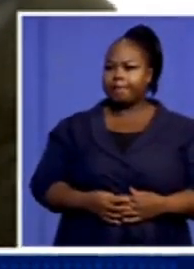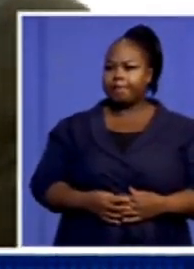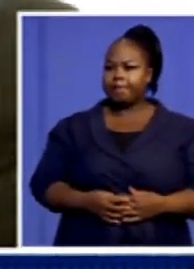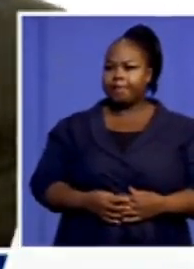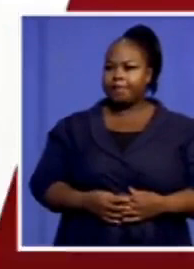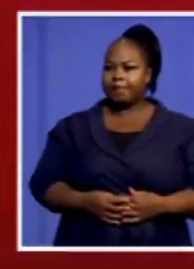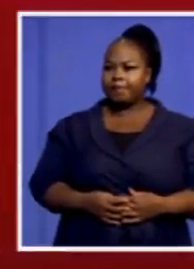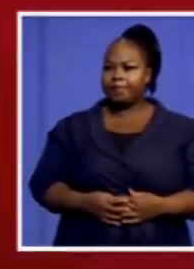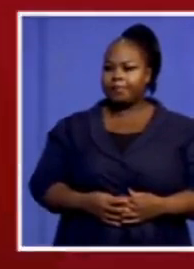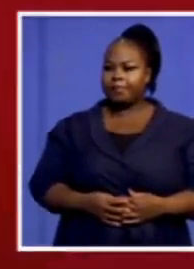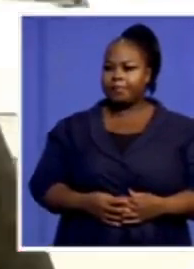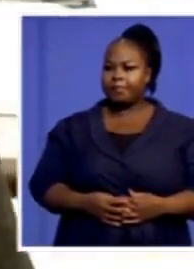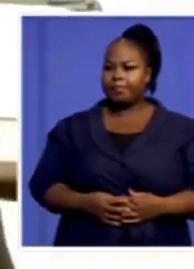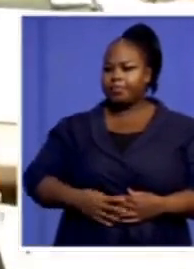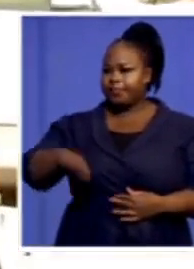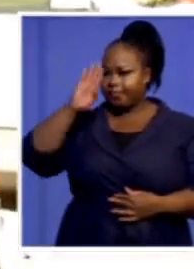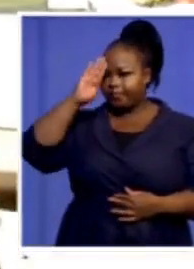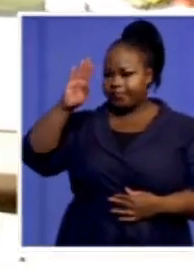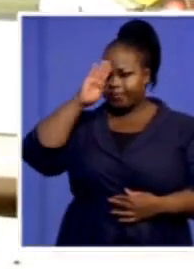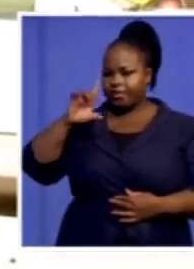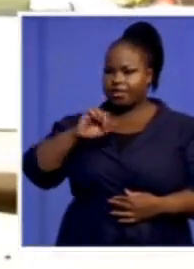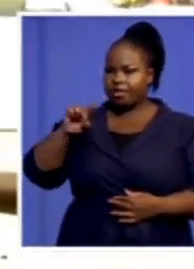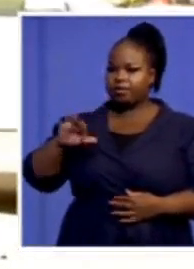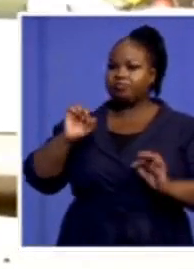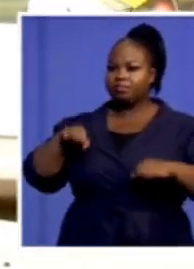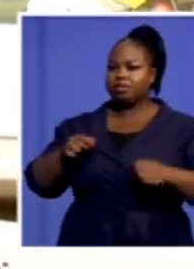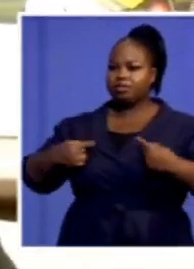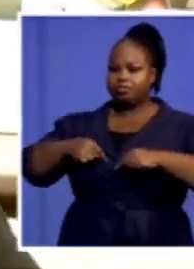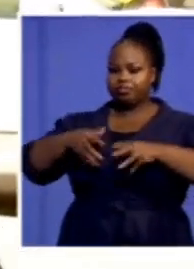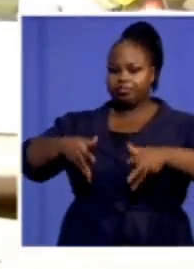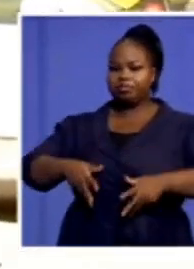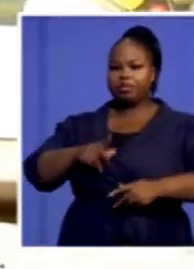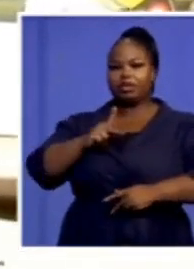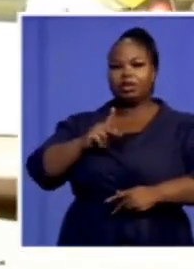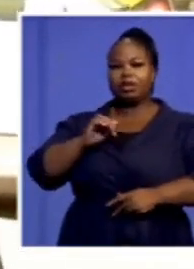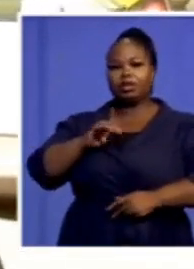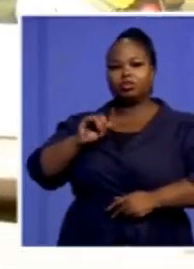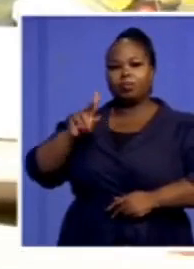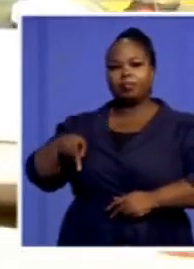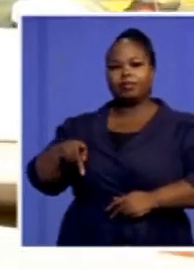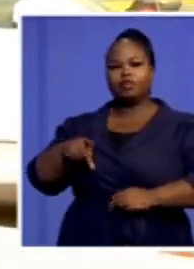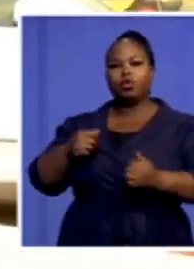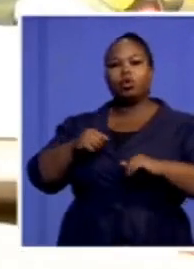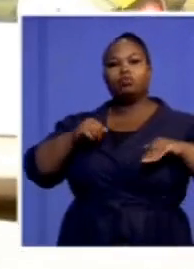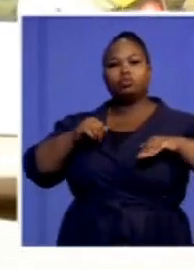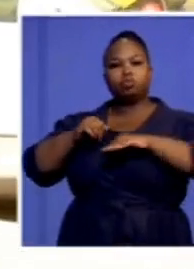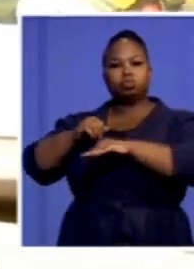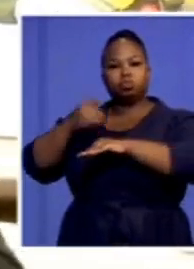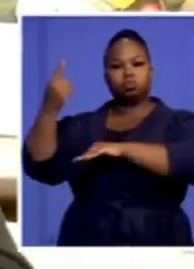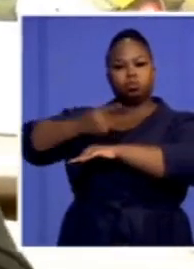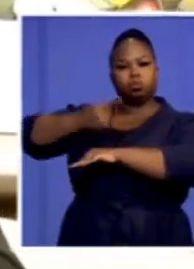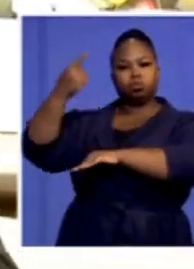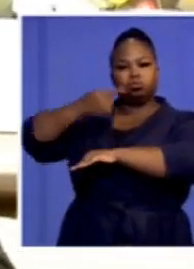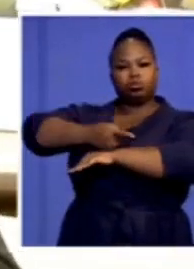Hi there, Desiree. Yes, indeed, we are at the Kranskop Toll Plaza, which is one of the busiest along this stretch of